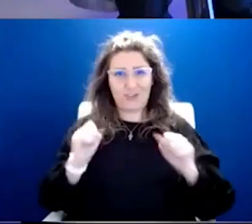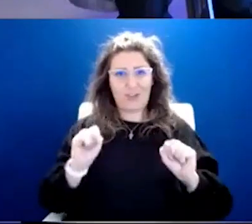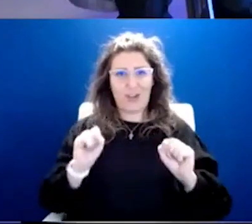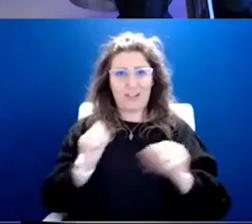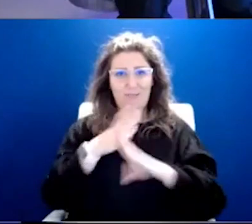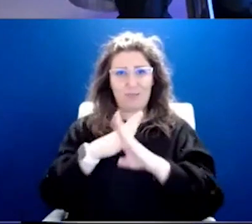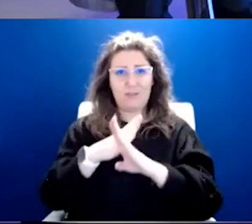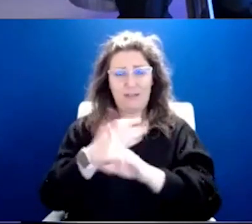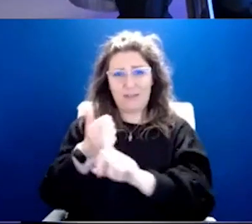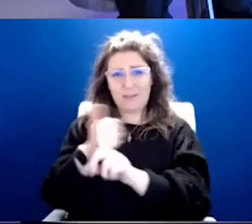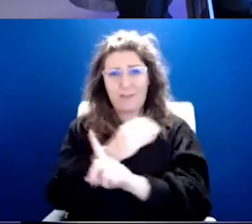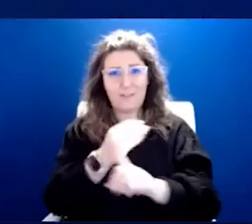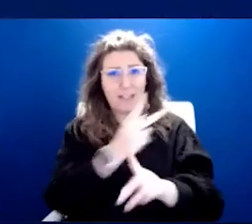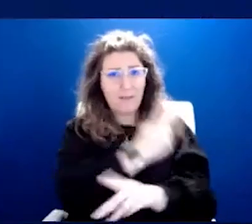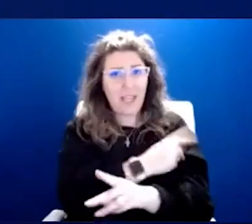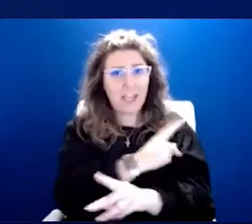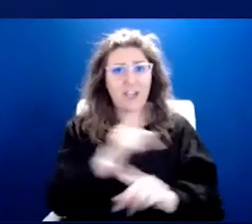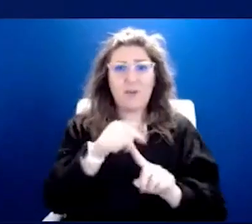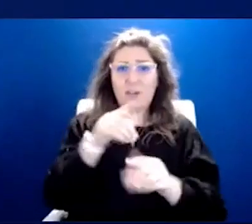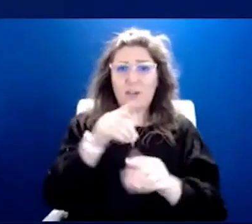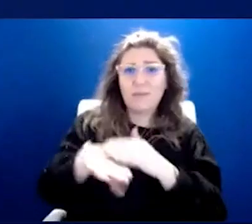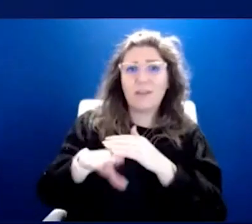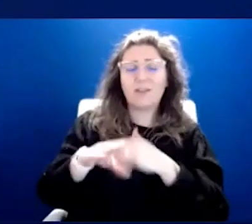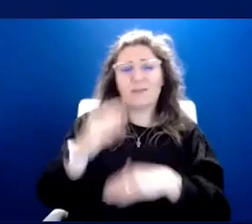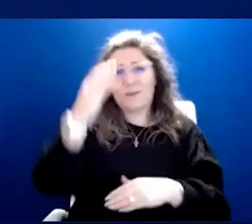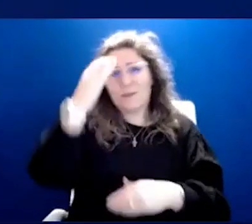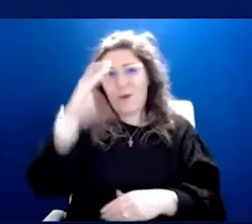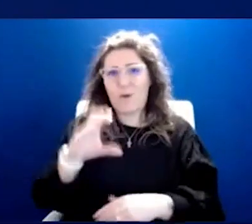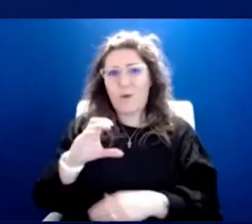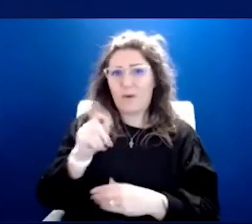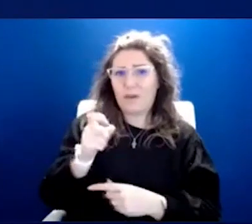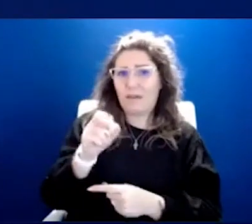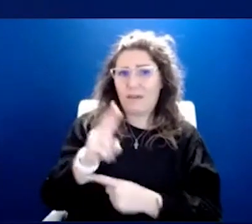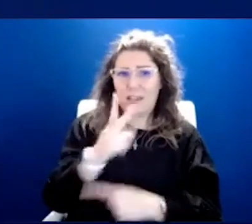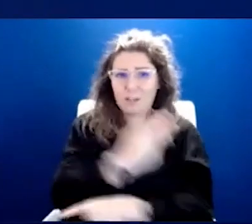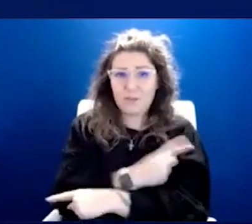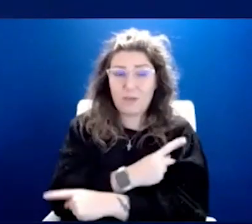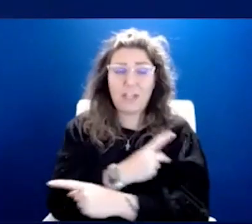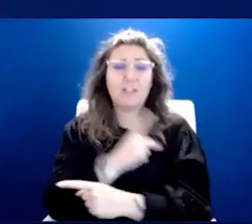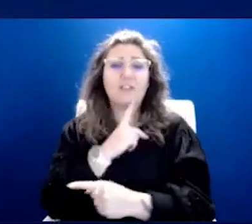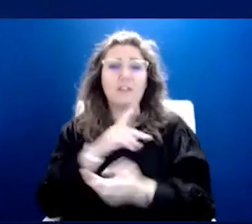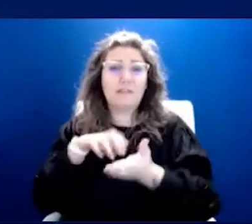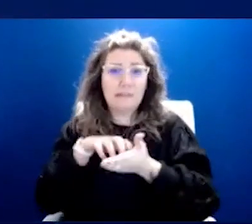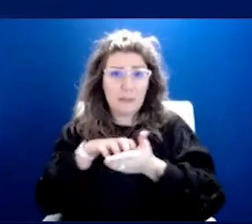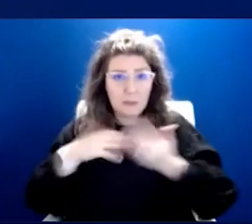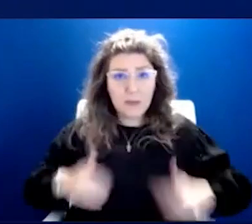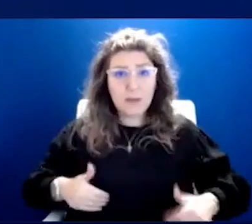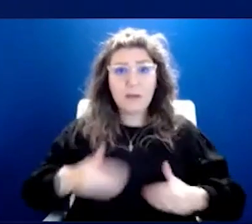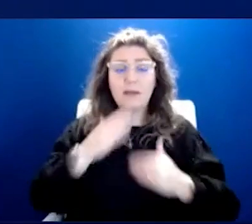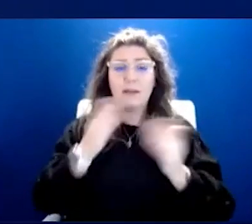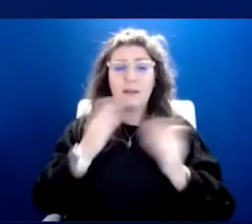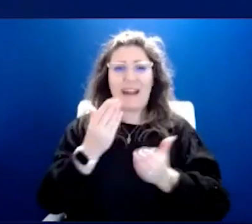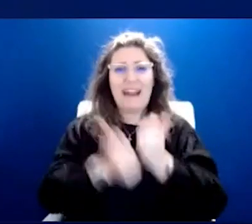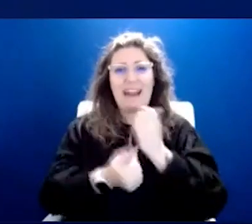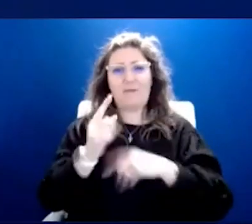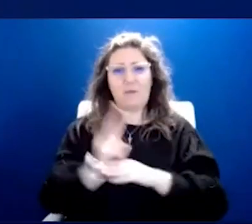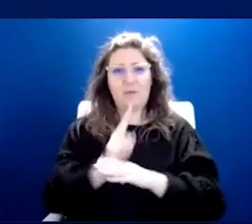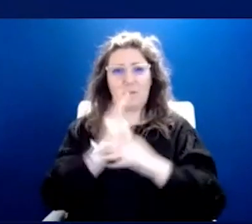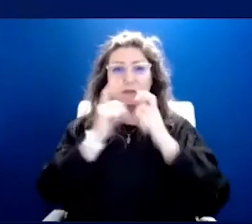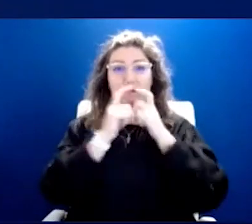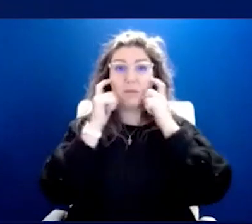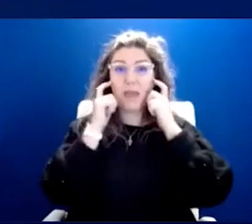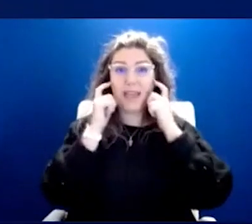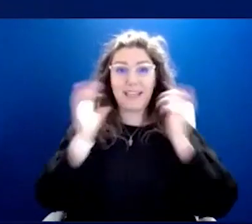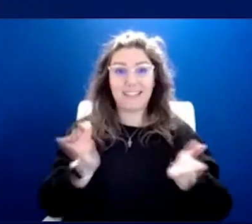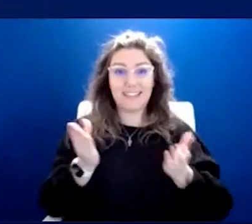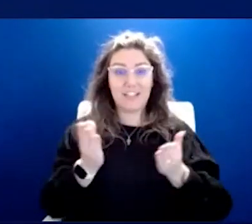you walk in this place, you know there's cancer patients who are immunocompromised here. Yeah. Everybody's wearing a mask in this building. So there are environments